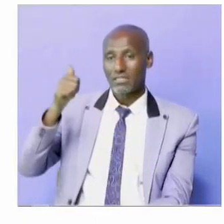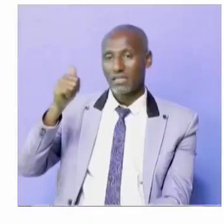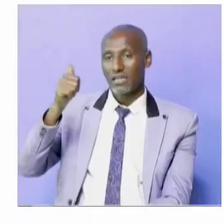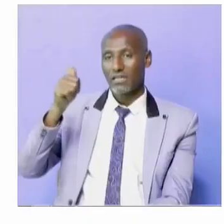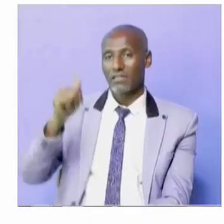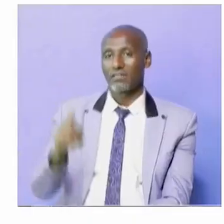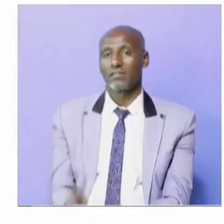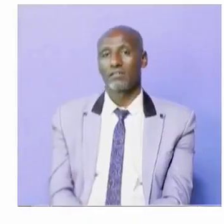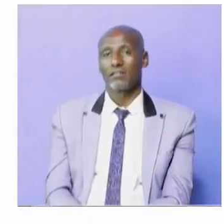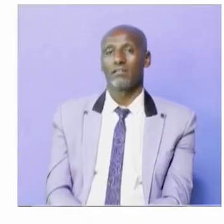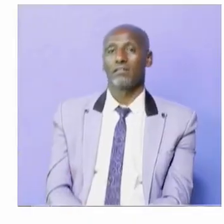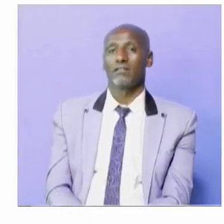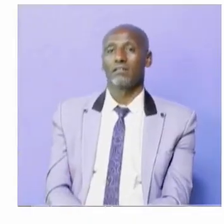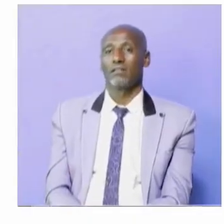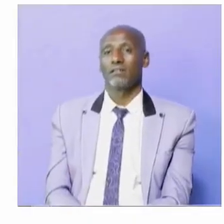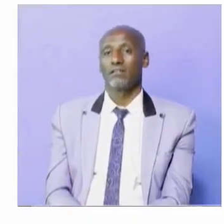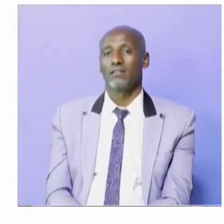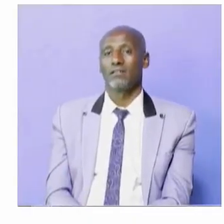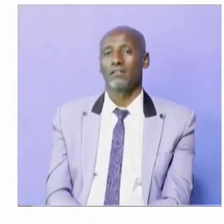2010.